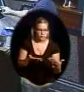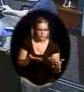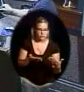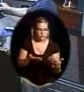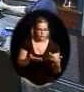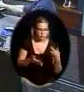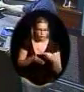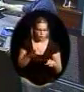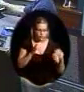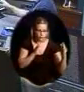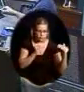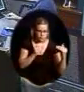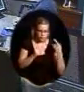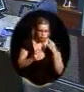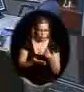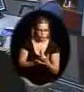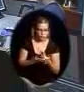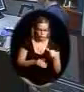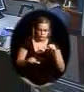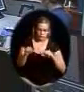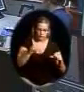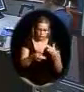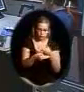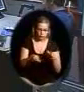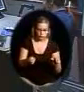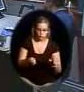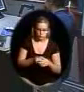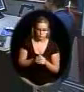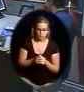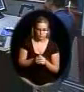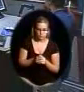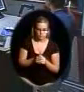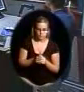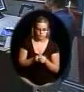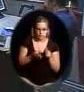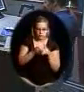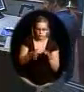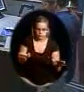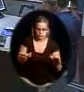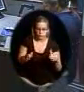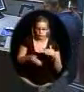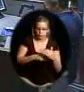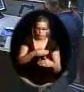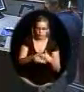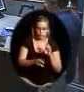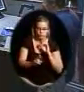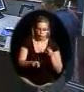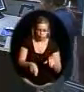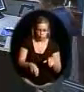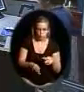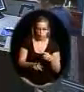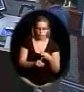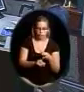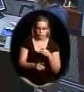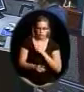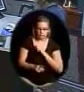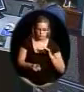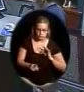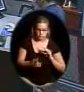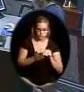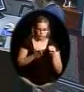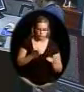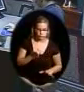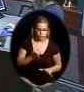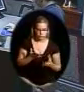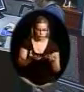our expectations for those new science rooms, and just a general progress report from the staff and from the students. And we want to